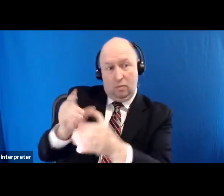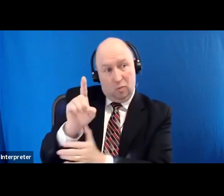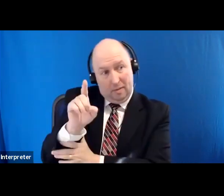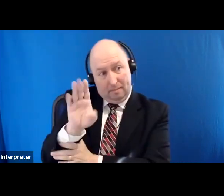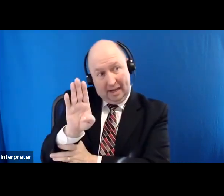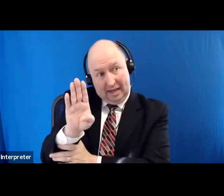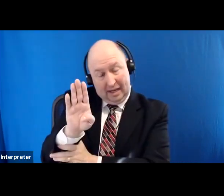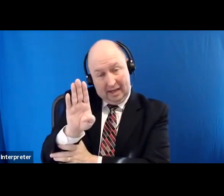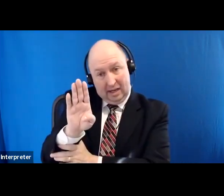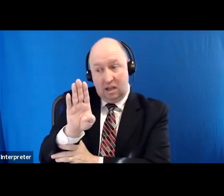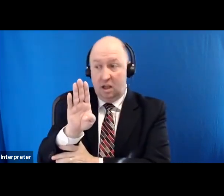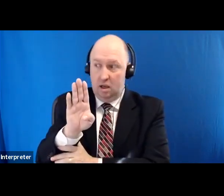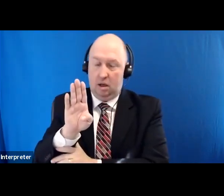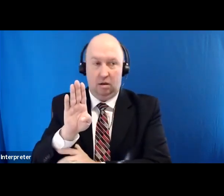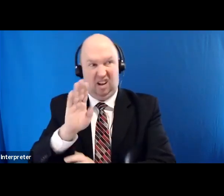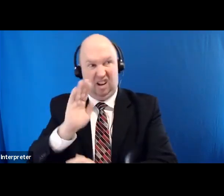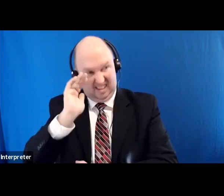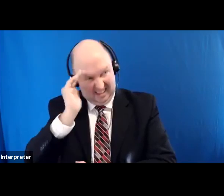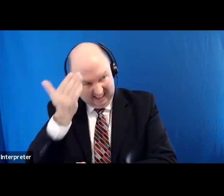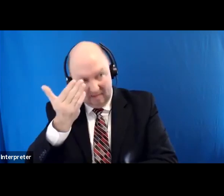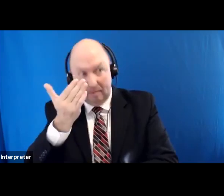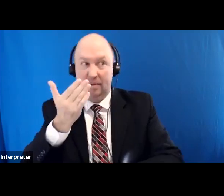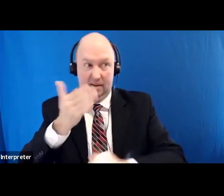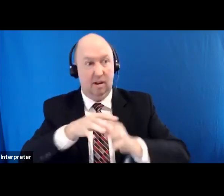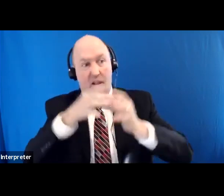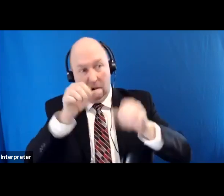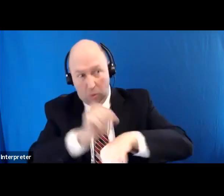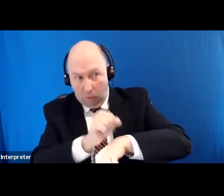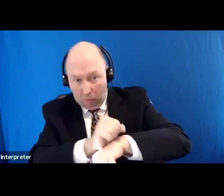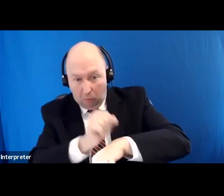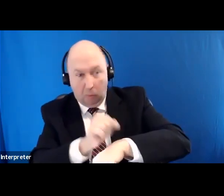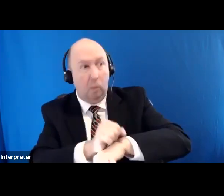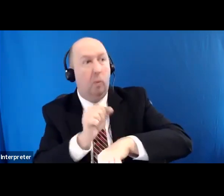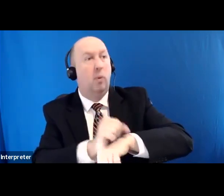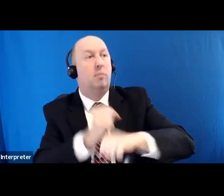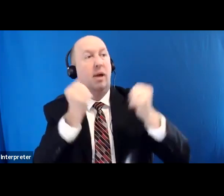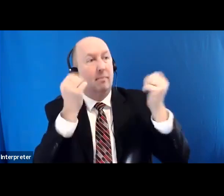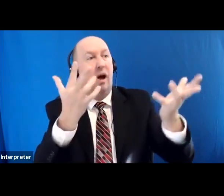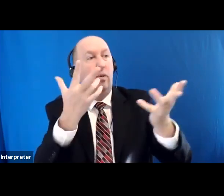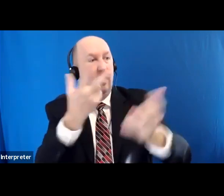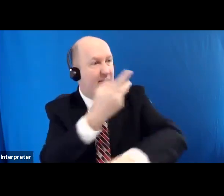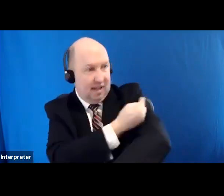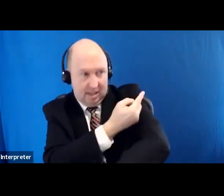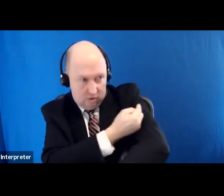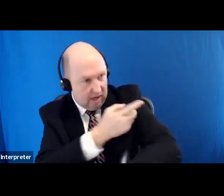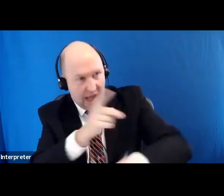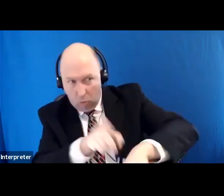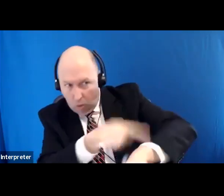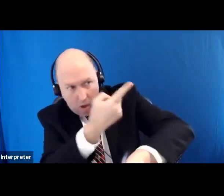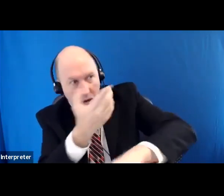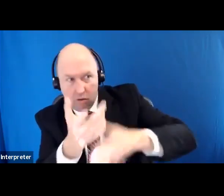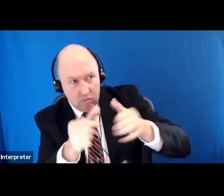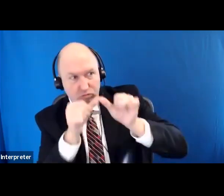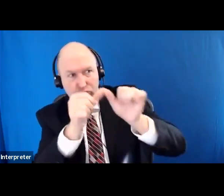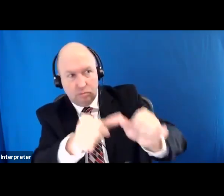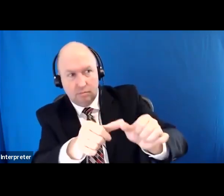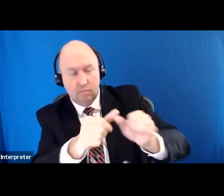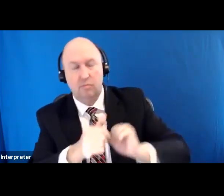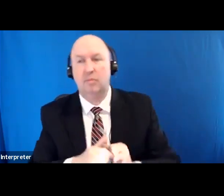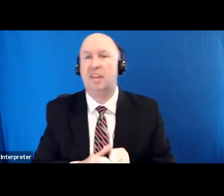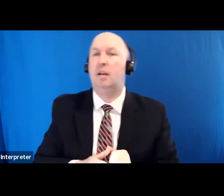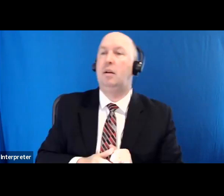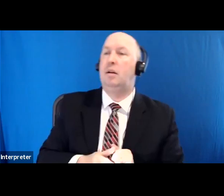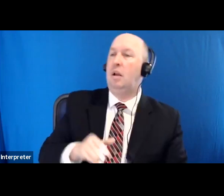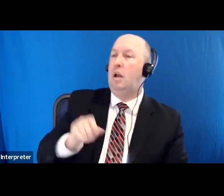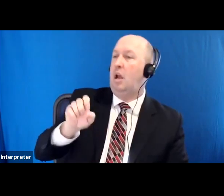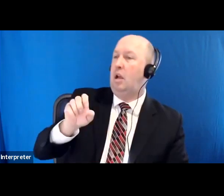looks like it's going to take quite a while, just judging by the supply of vaccine that we have. Sure.